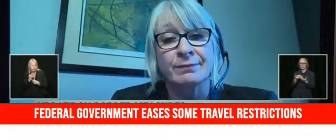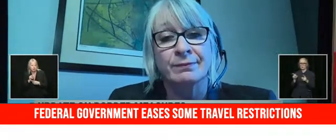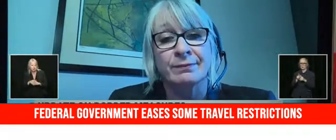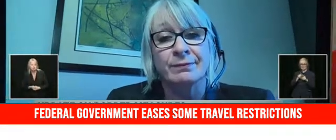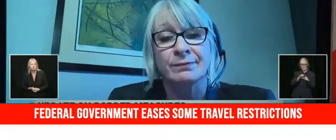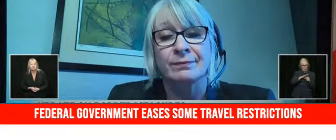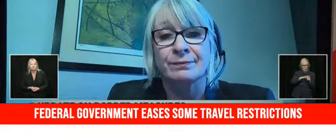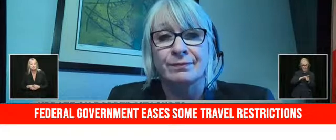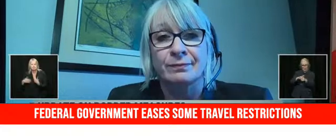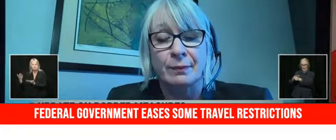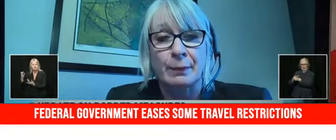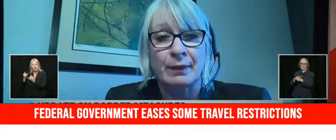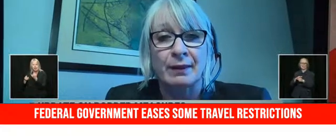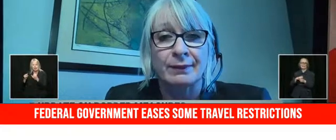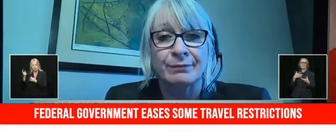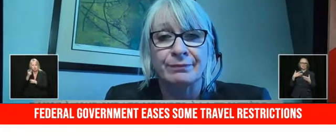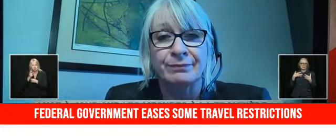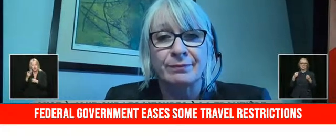Operator, last question over the phone.